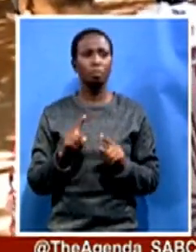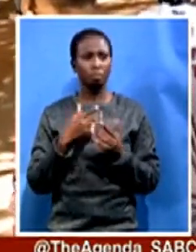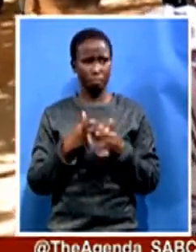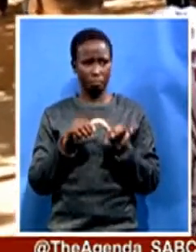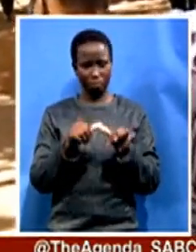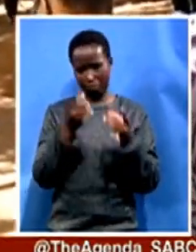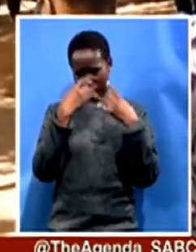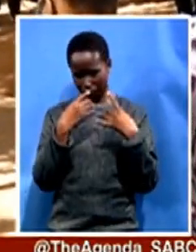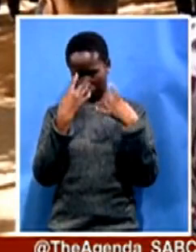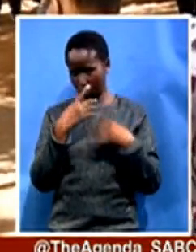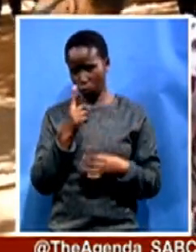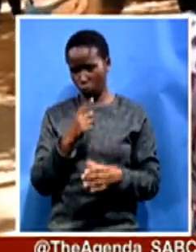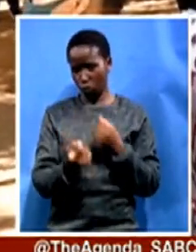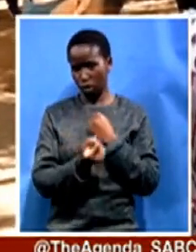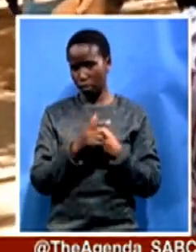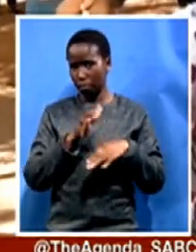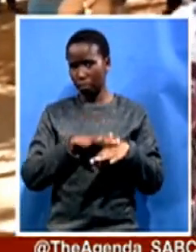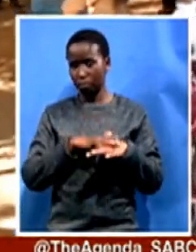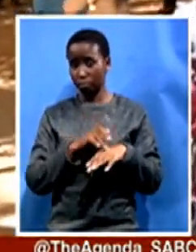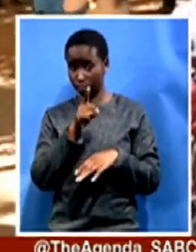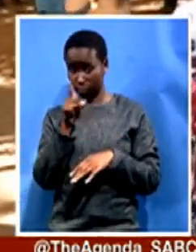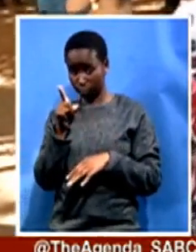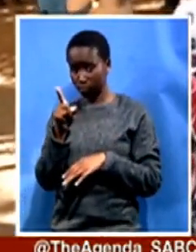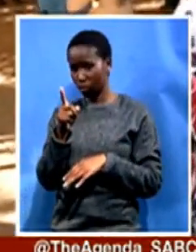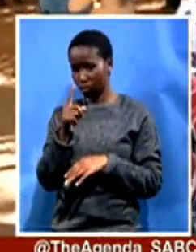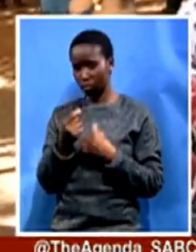for us in terms of what's happening where you are.